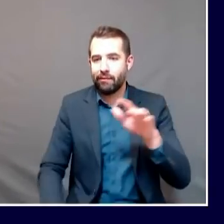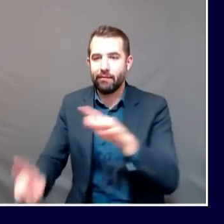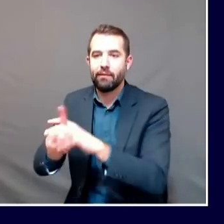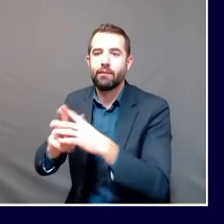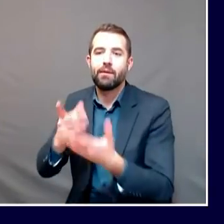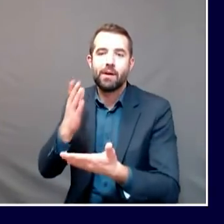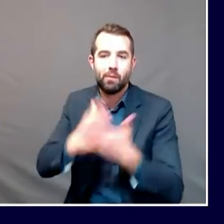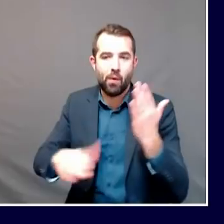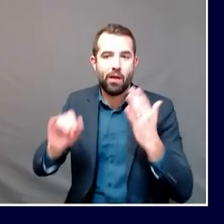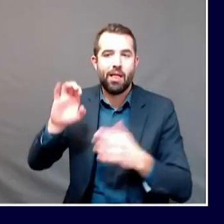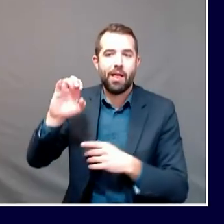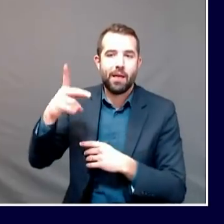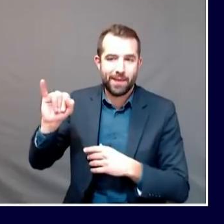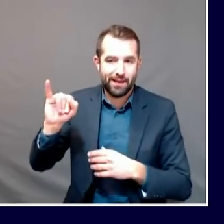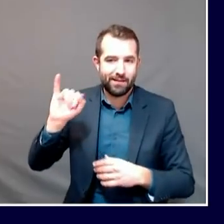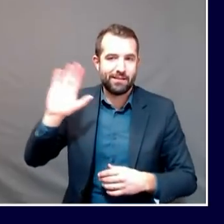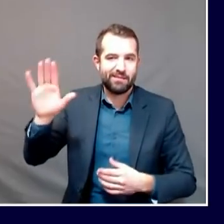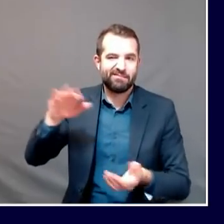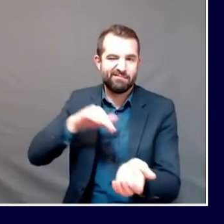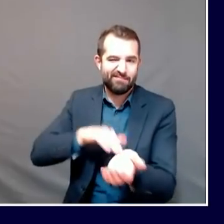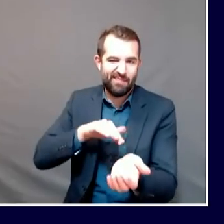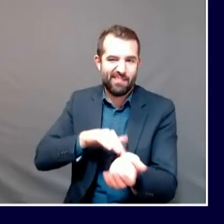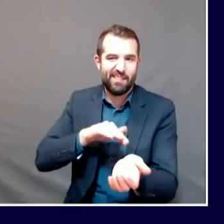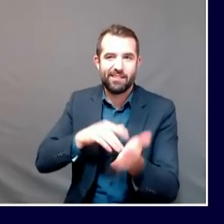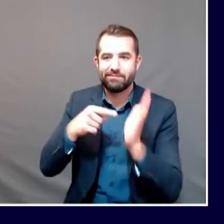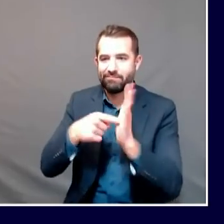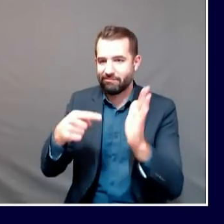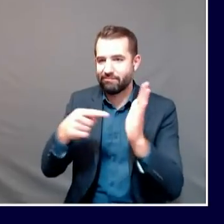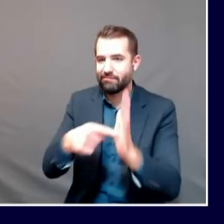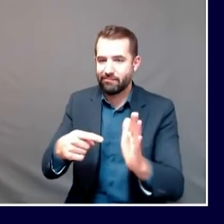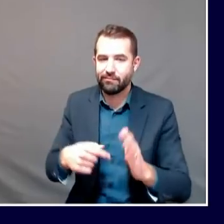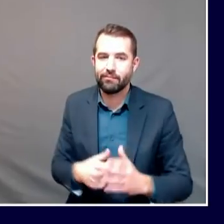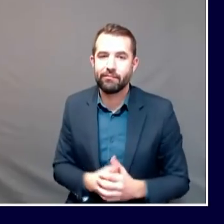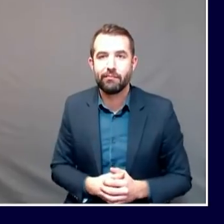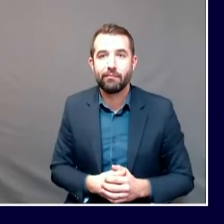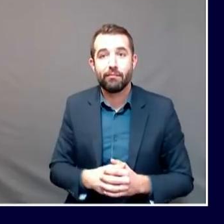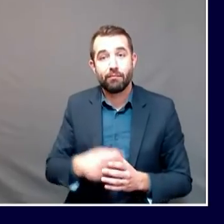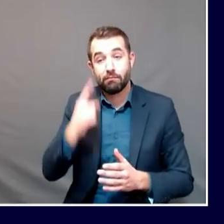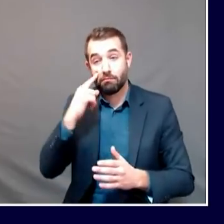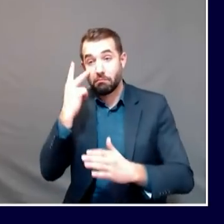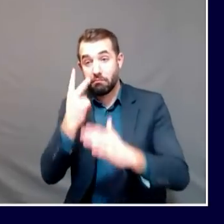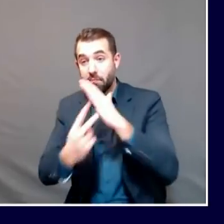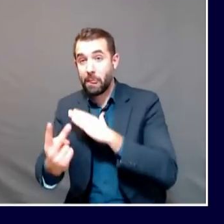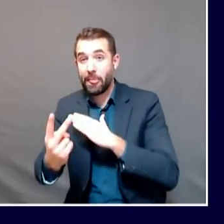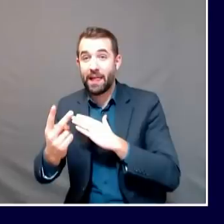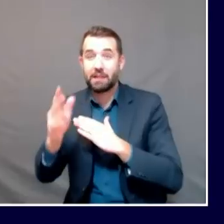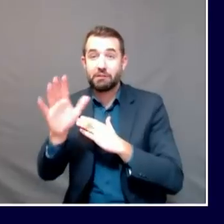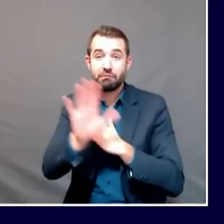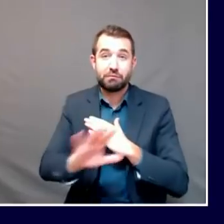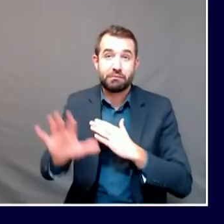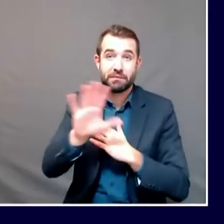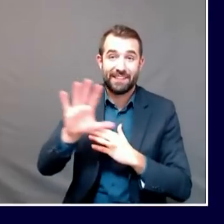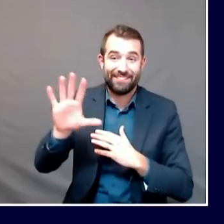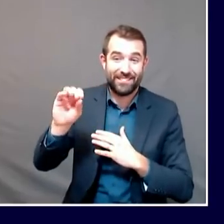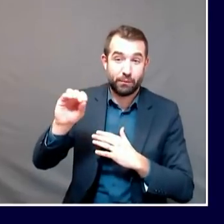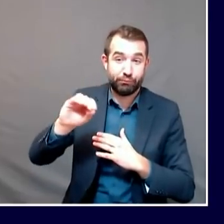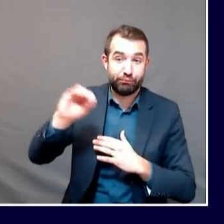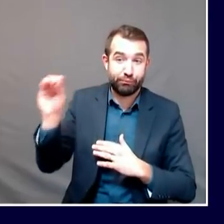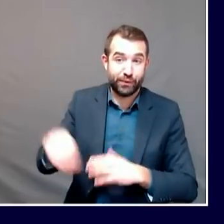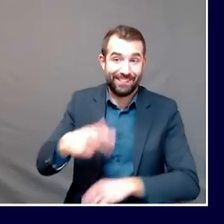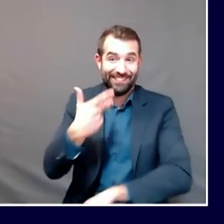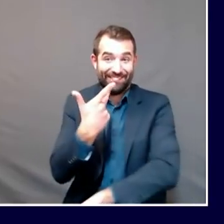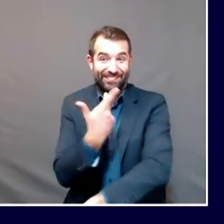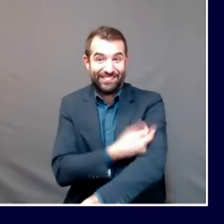daily cases may start going down when folks get to around 50% vaccination. That's actually something Dr. Fauci talked